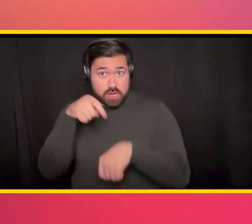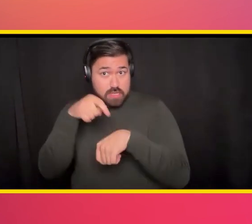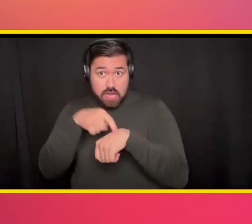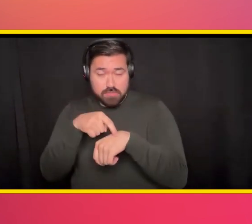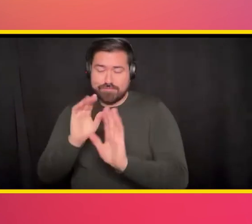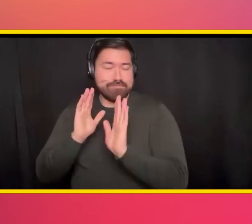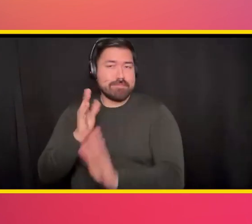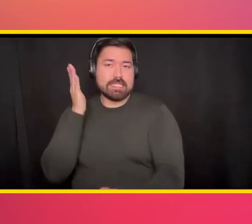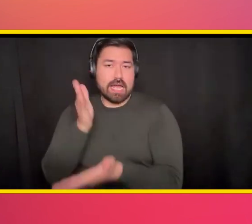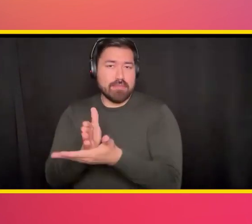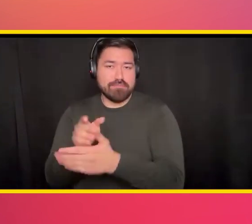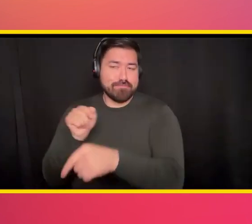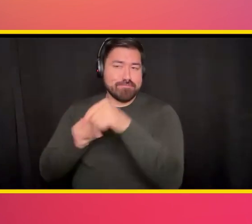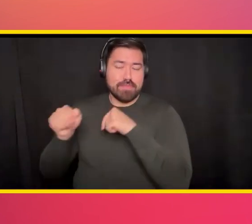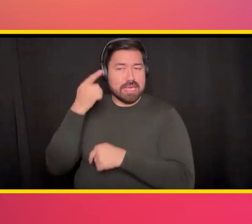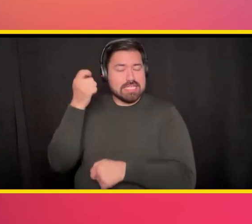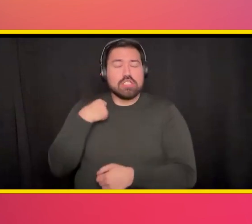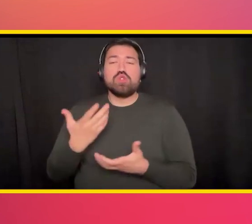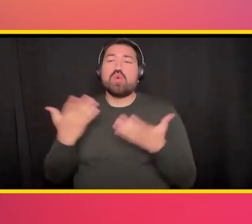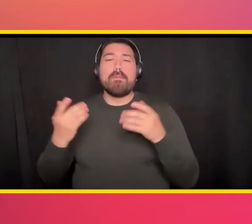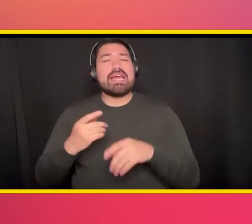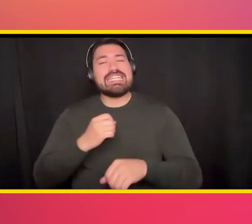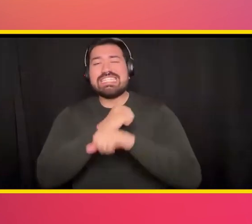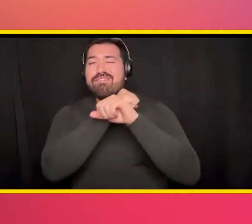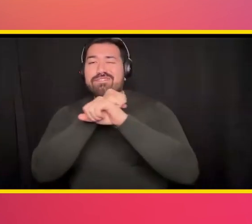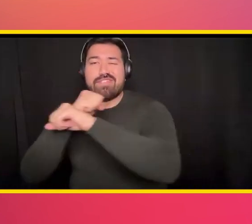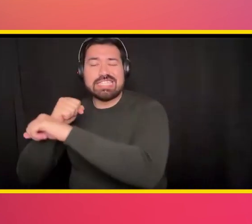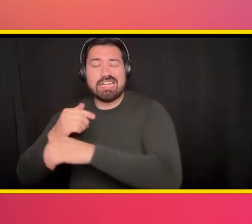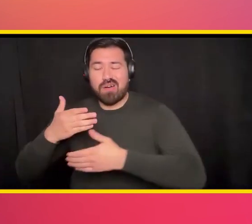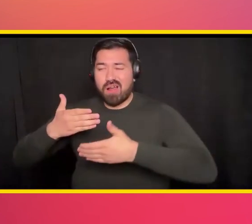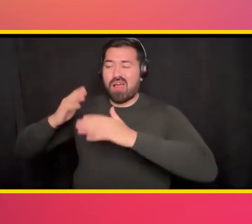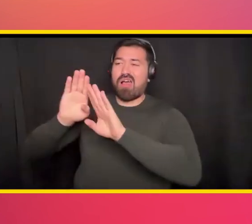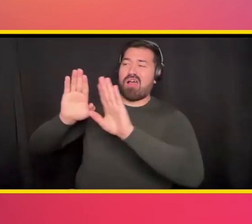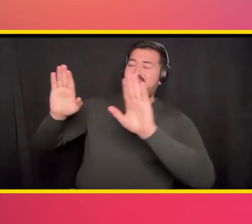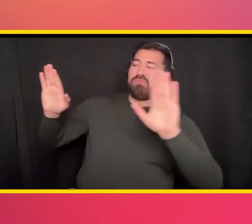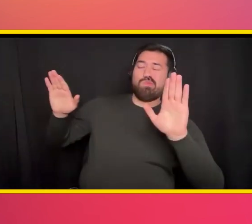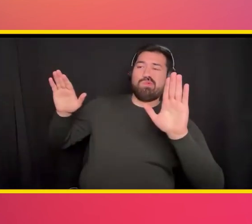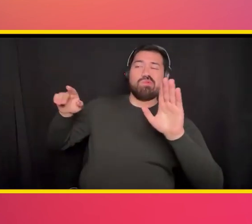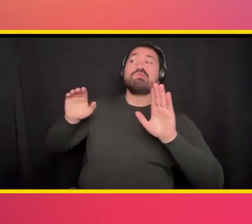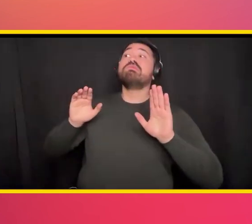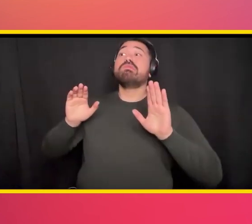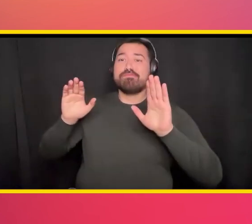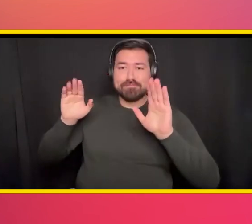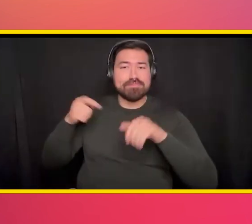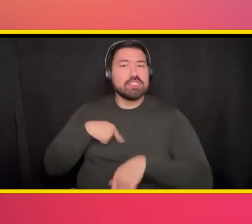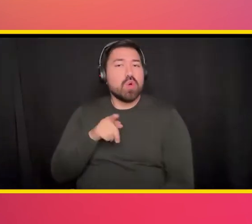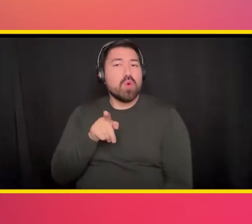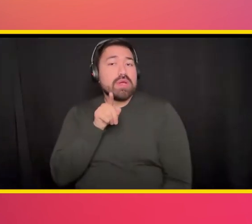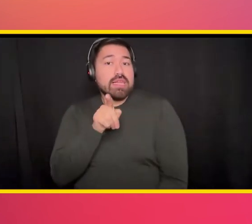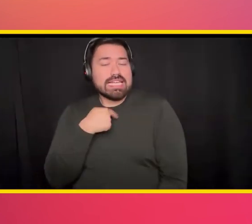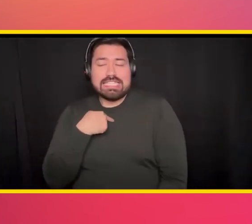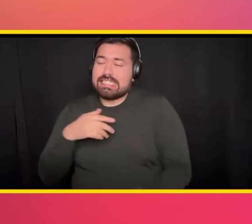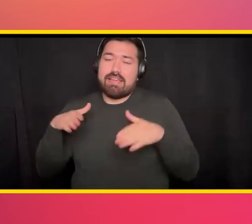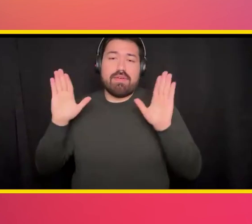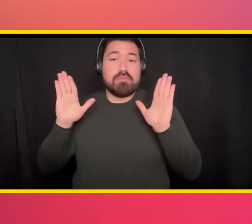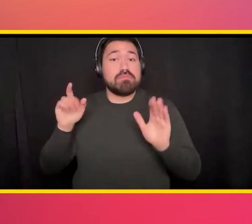honestly. Too many defenses are up. Yeah. I think my thing is when people just give up, saying like, I know